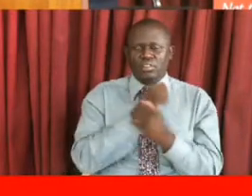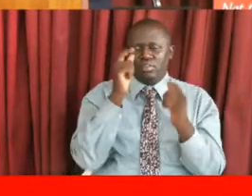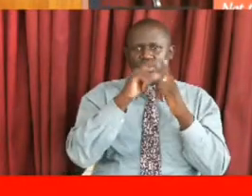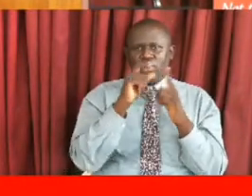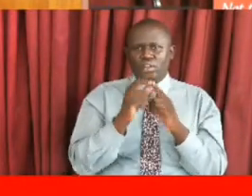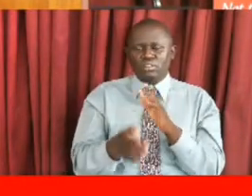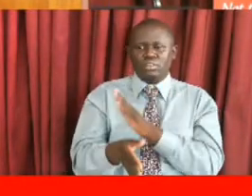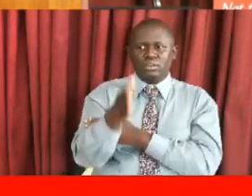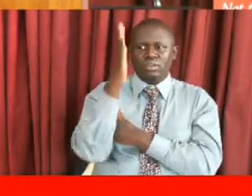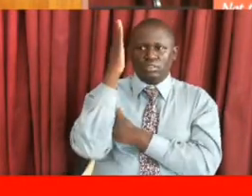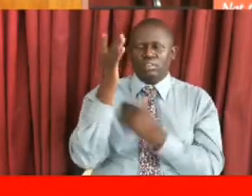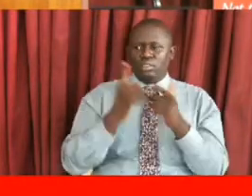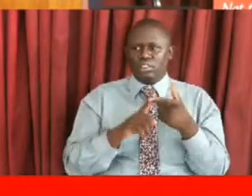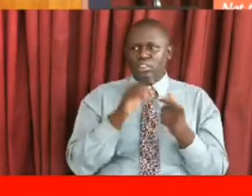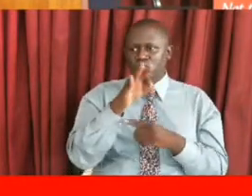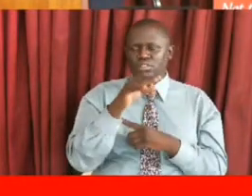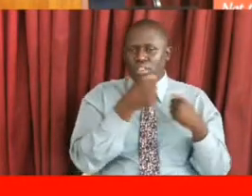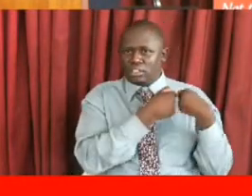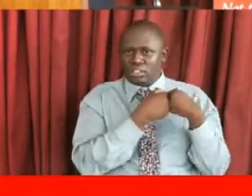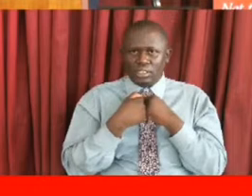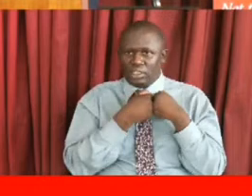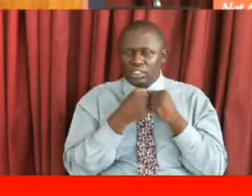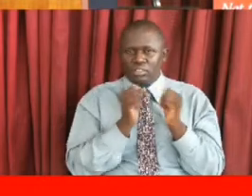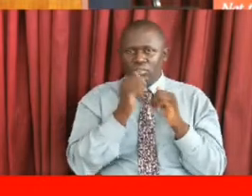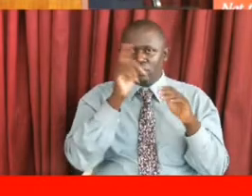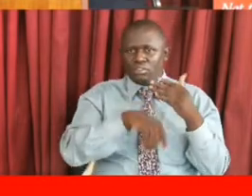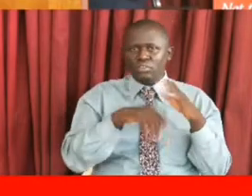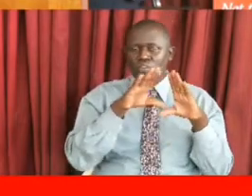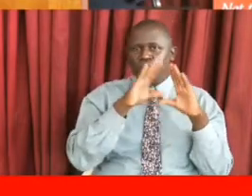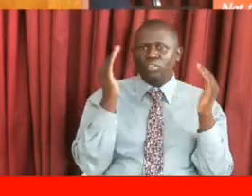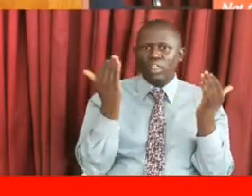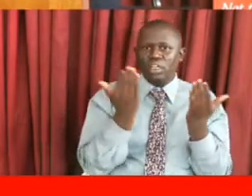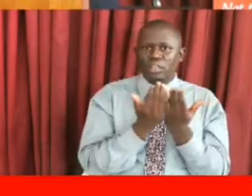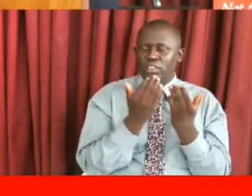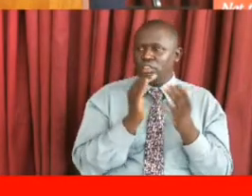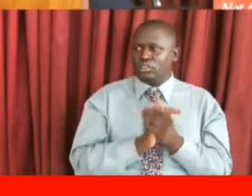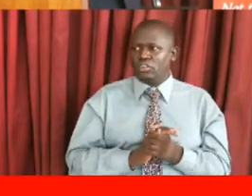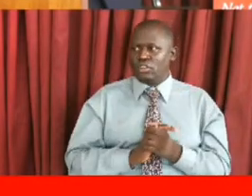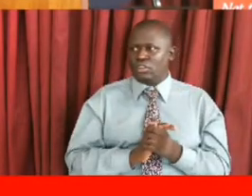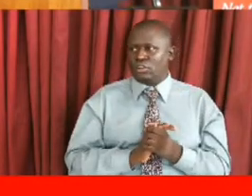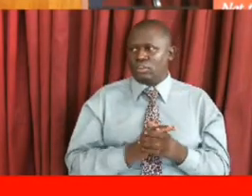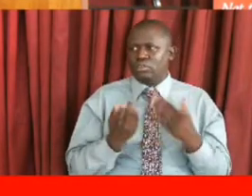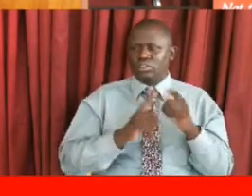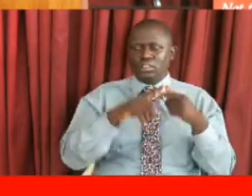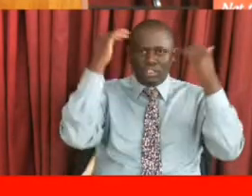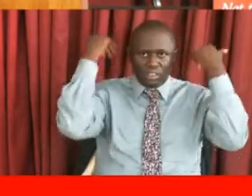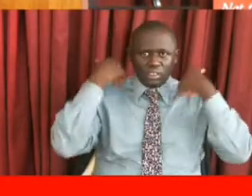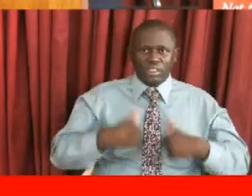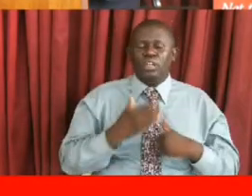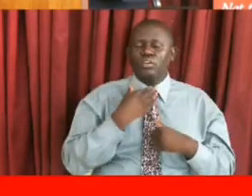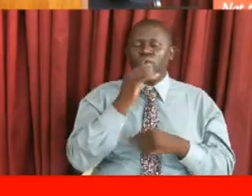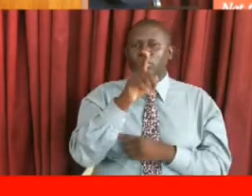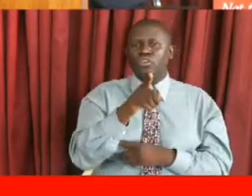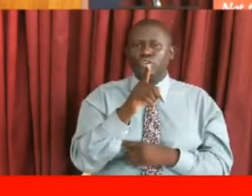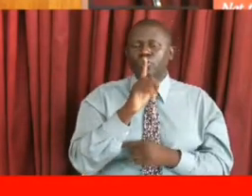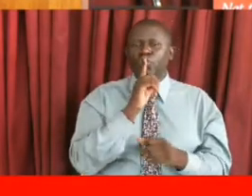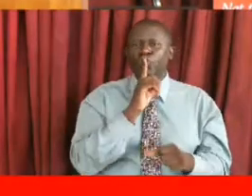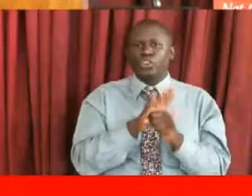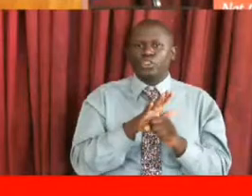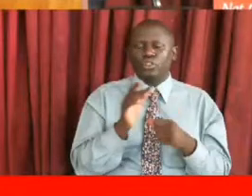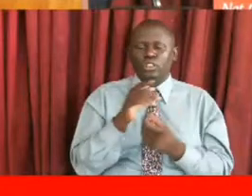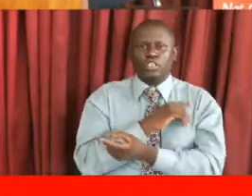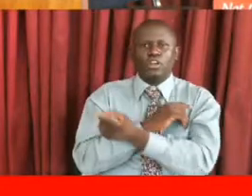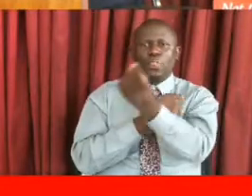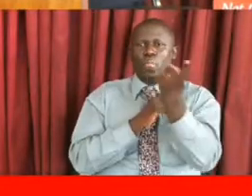God if you're still struggling with the world would like to assure you one this